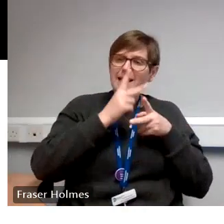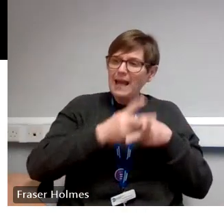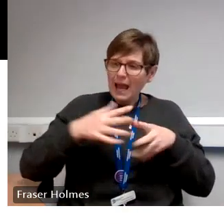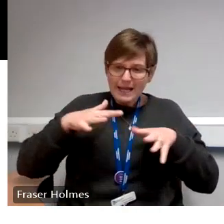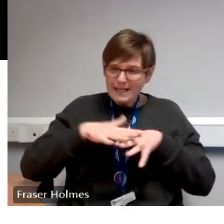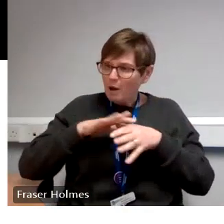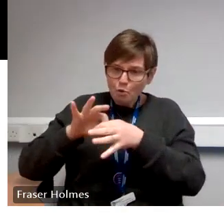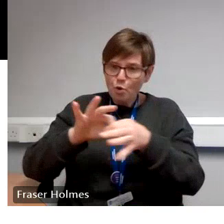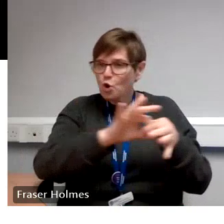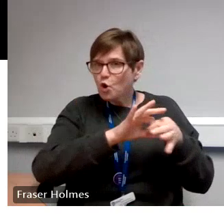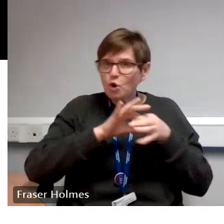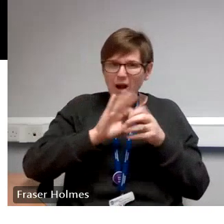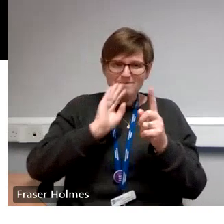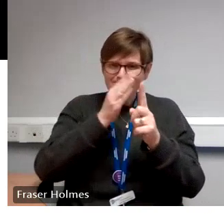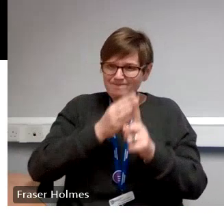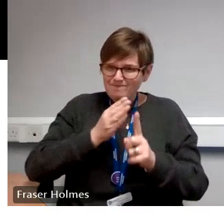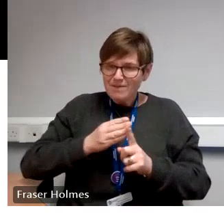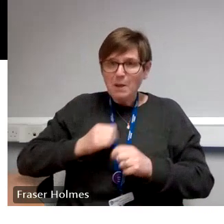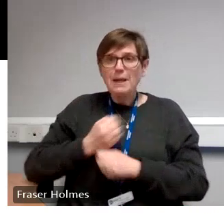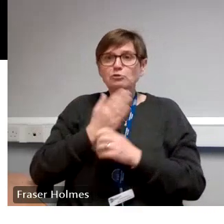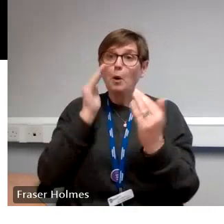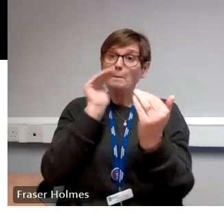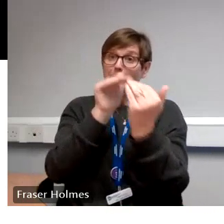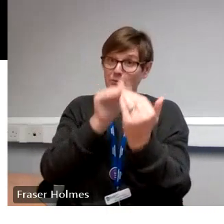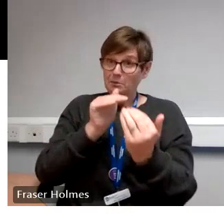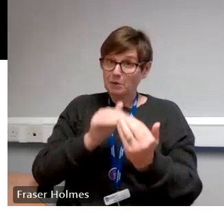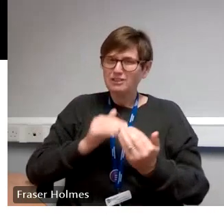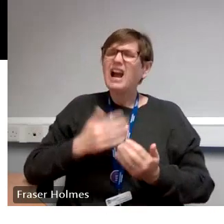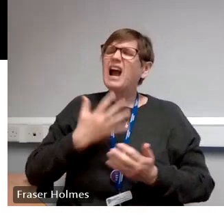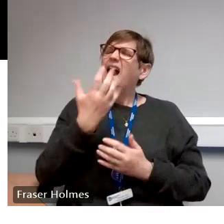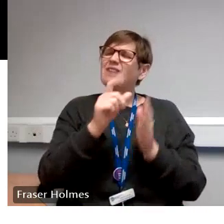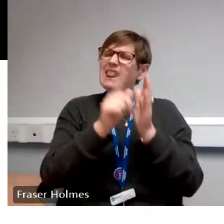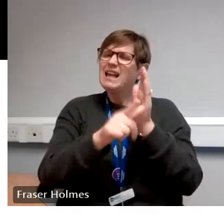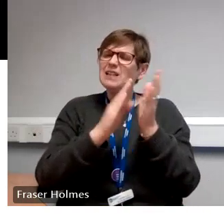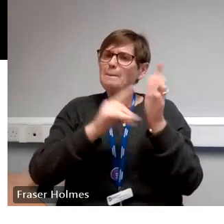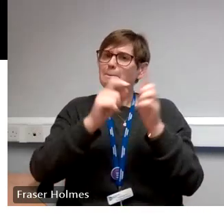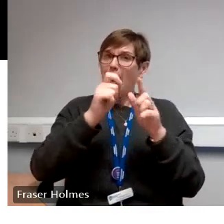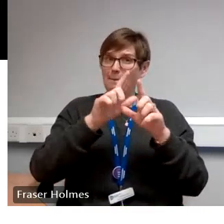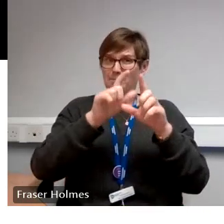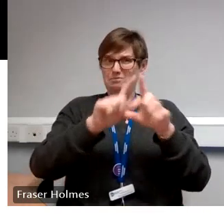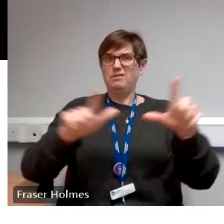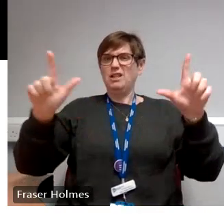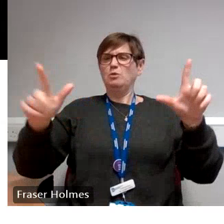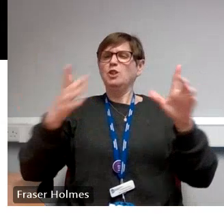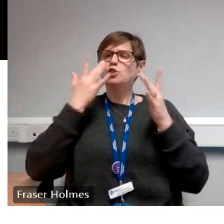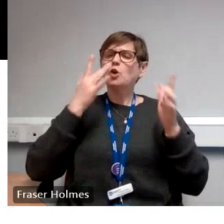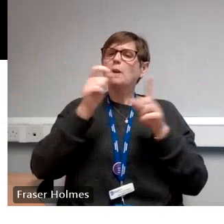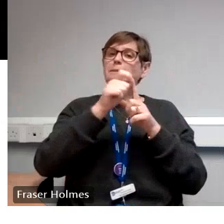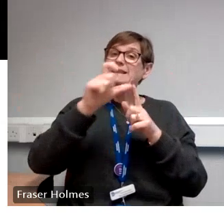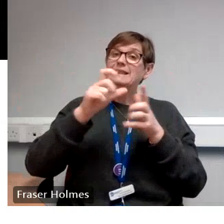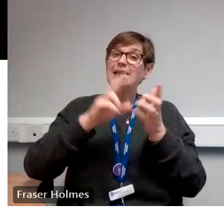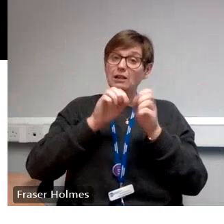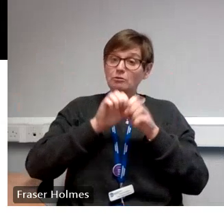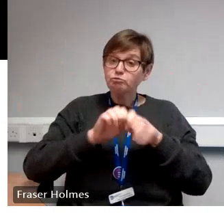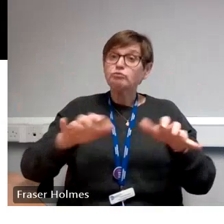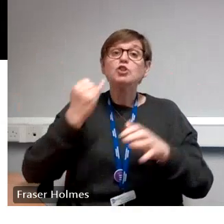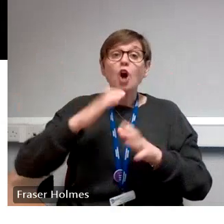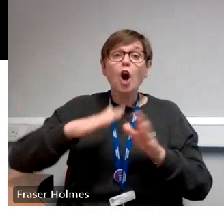these commitments. We've got a map a bit later on, which will show you the PCNs across Derbyshire. There are